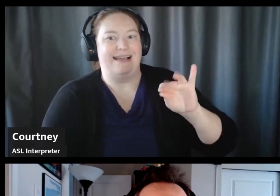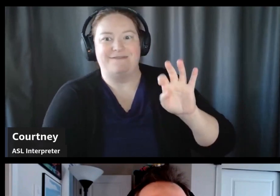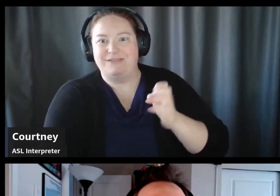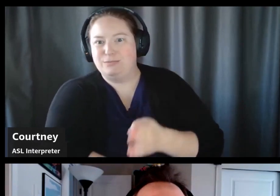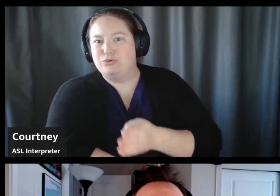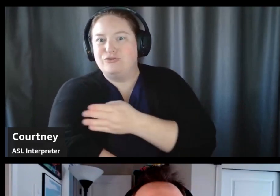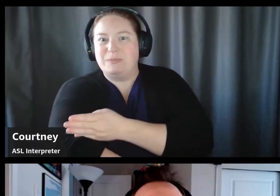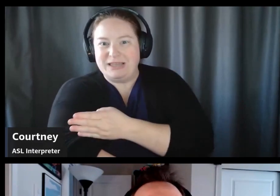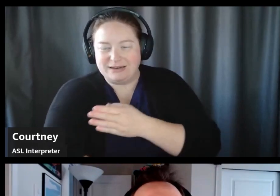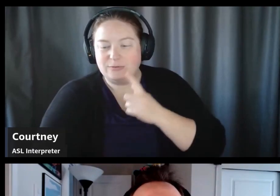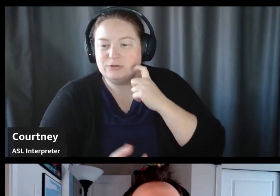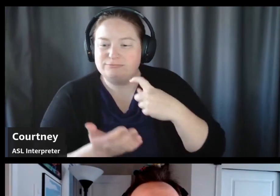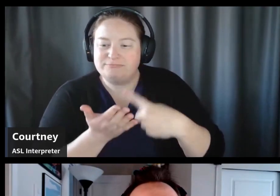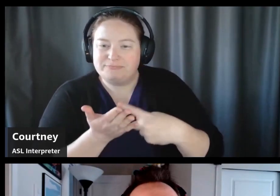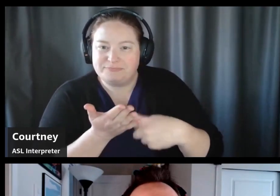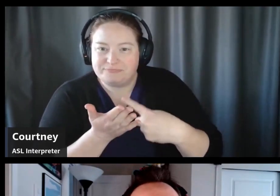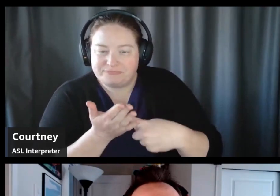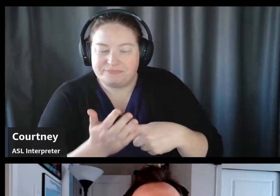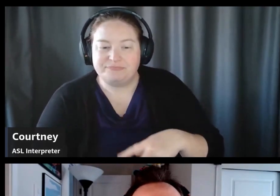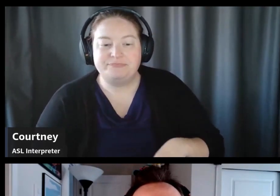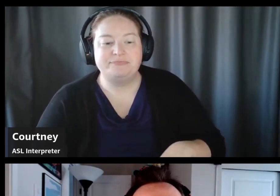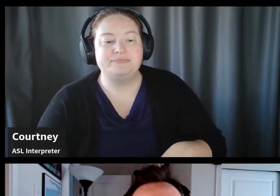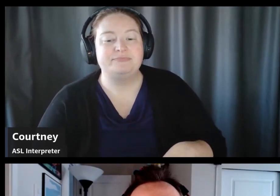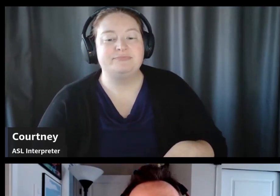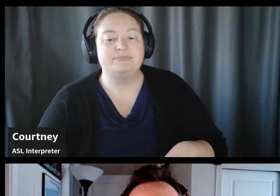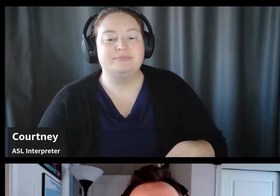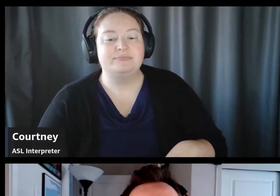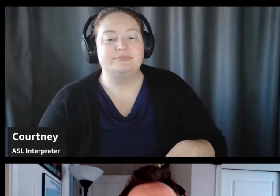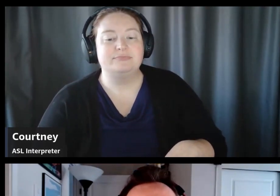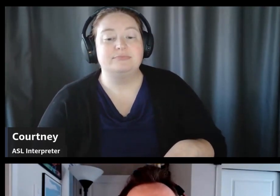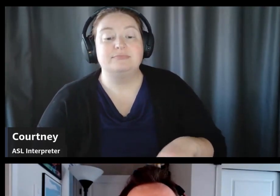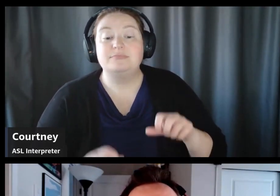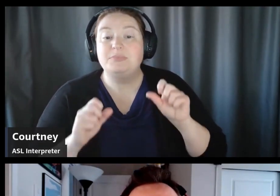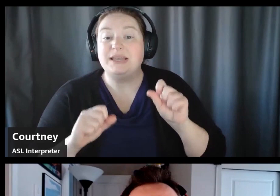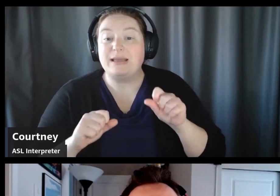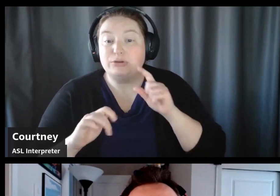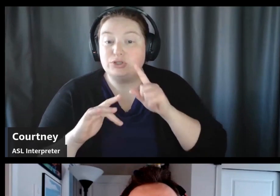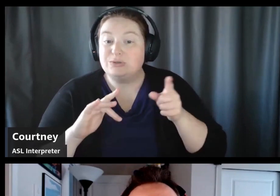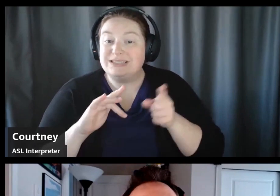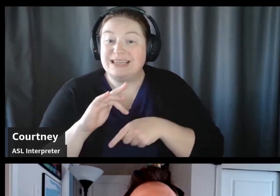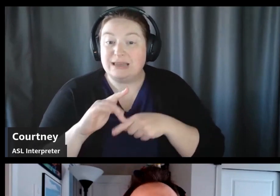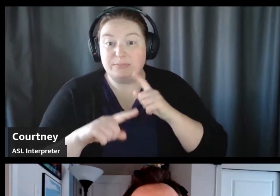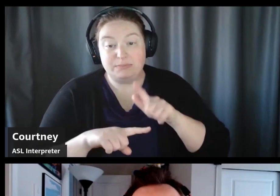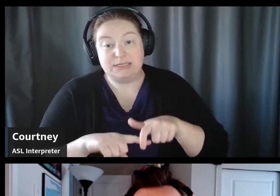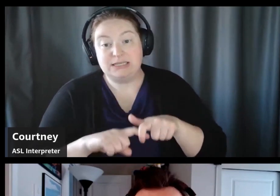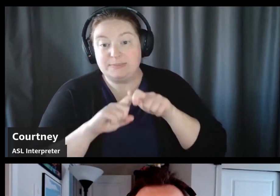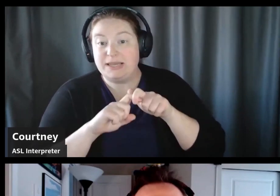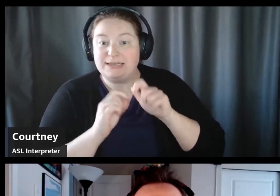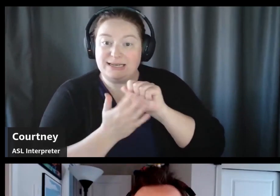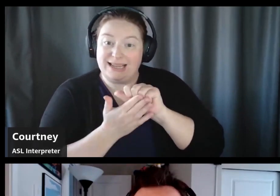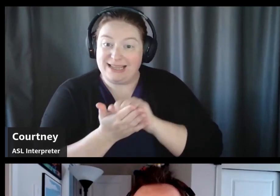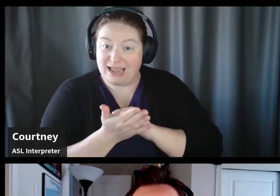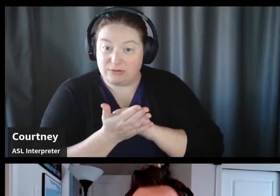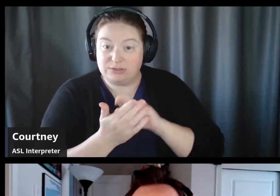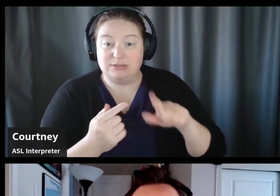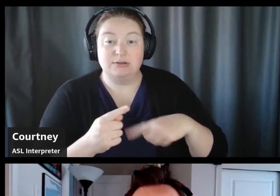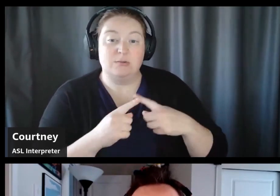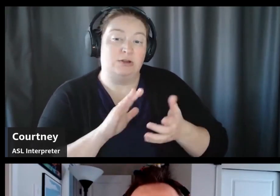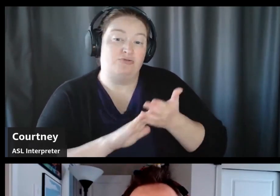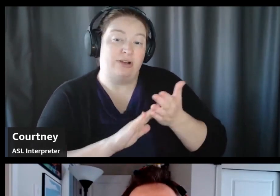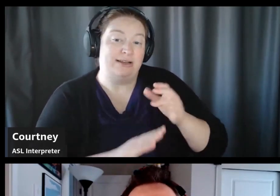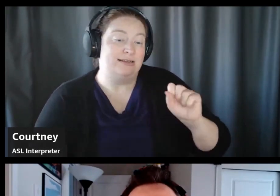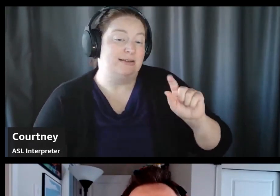more about it. We're going to be talking about being able to skip suspended accounts when running